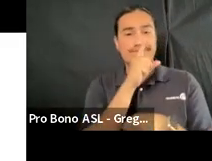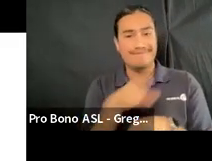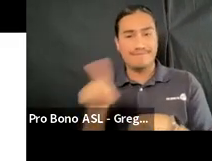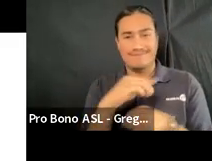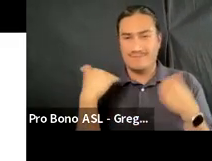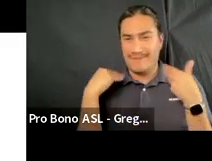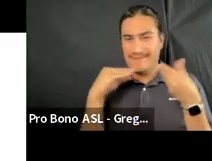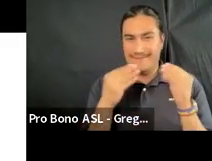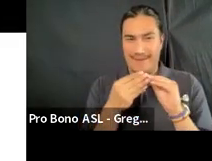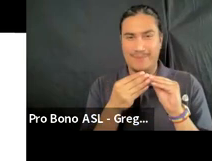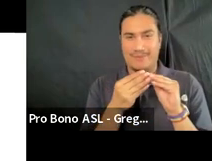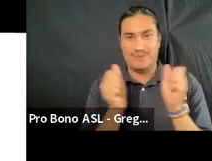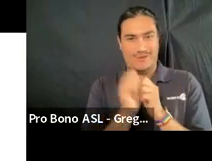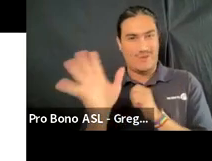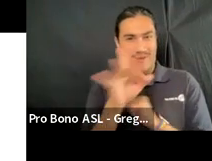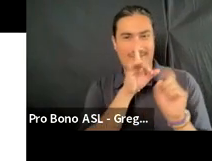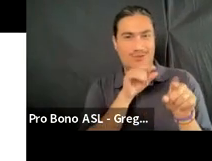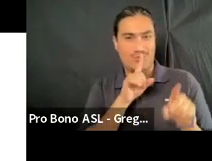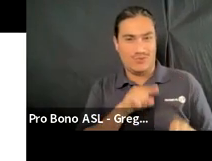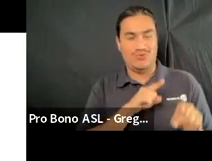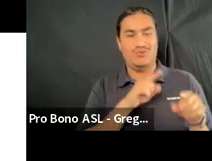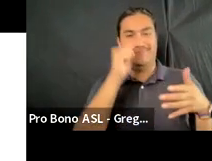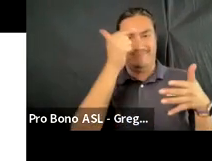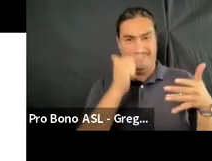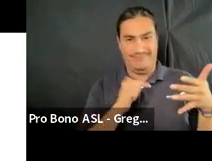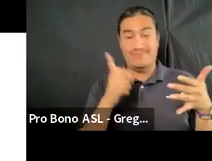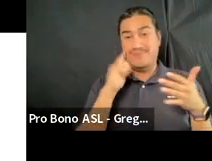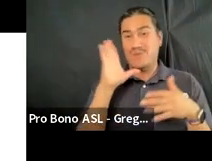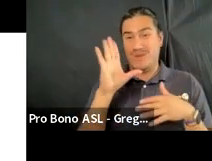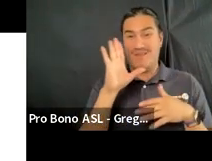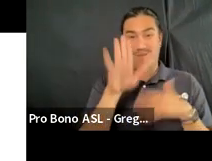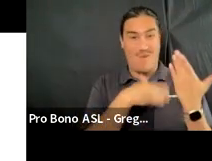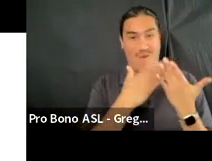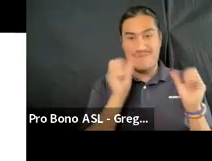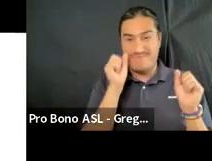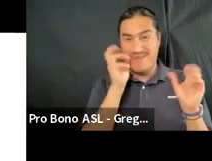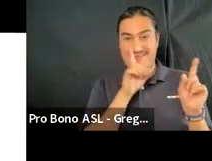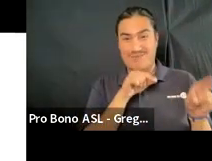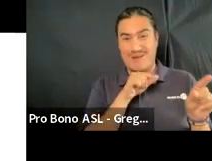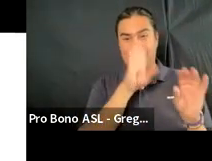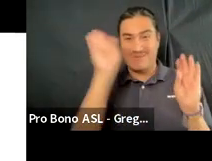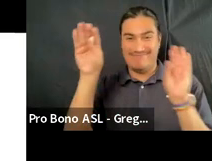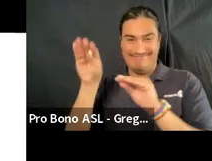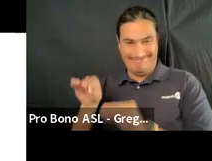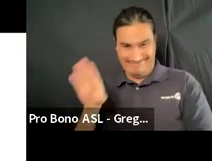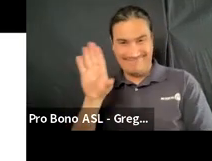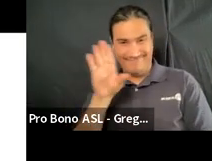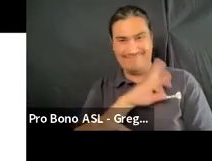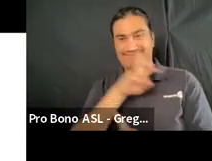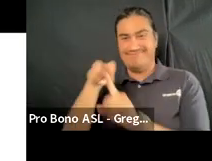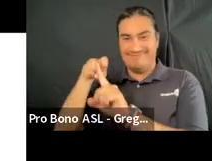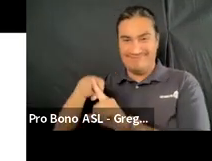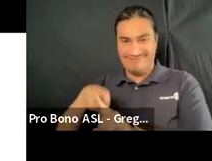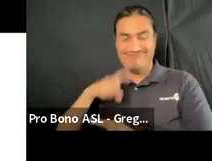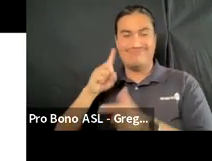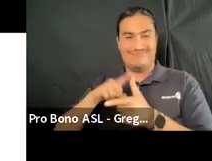numbers next to your answers, because we're about to plug in all of these amazing responses you just generated into